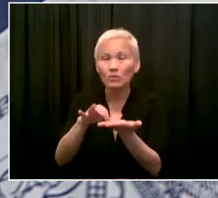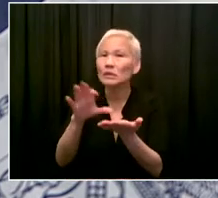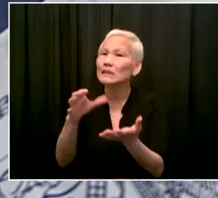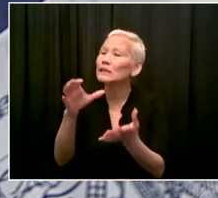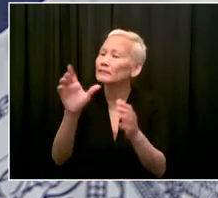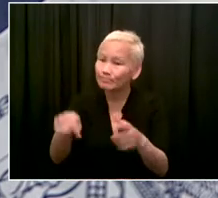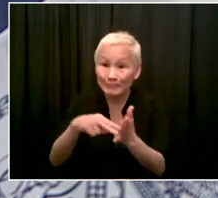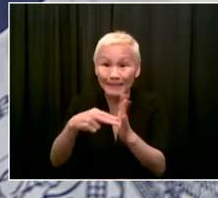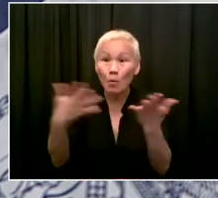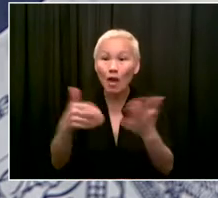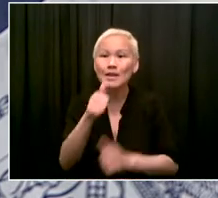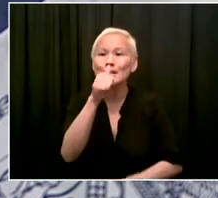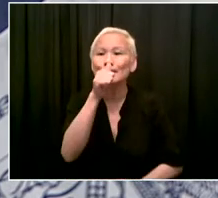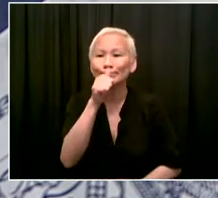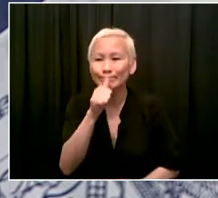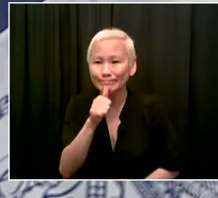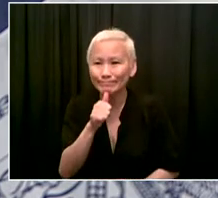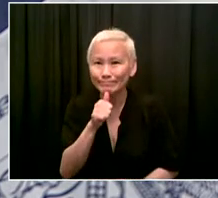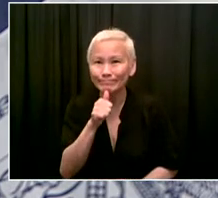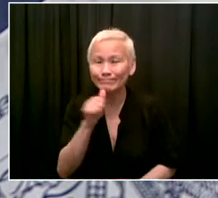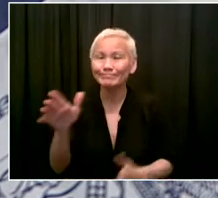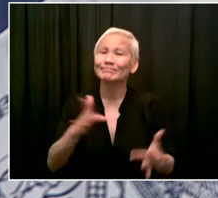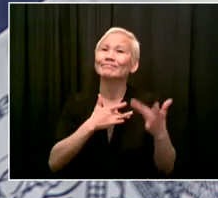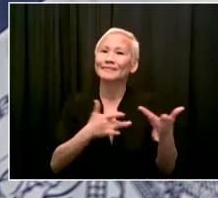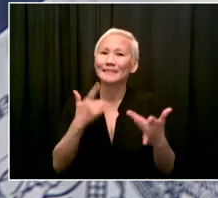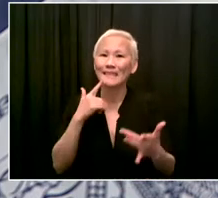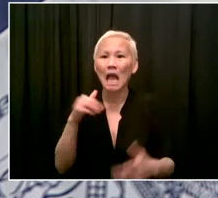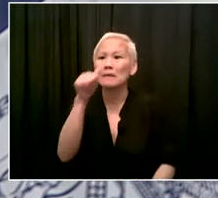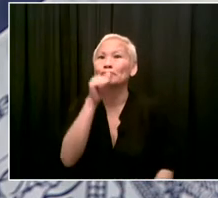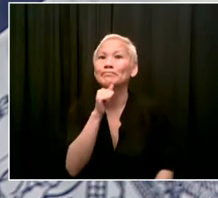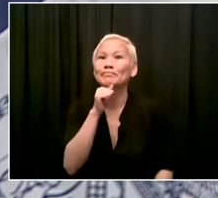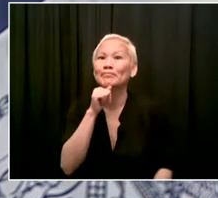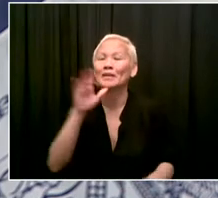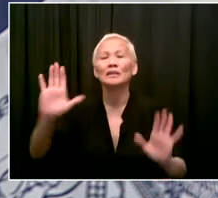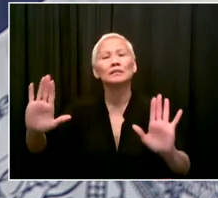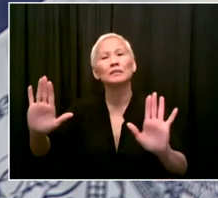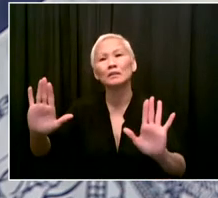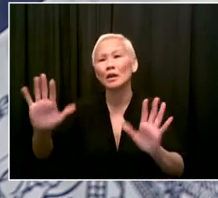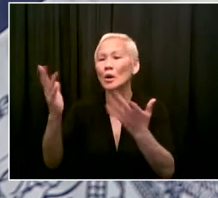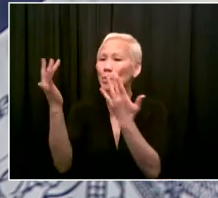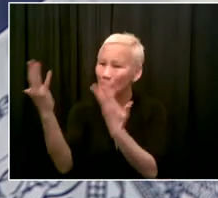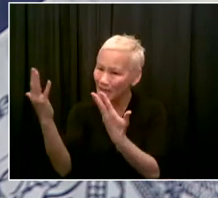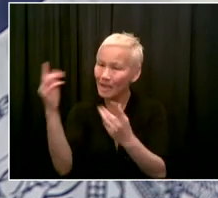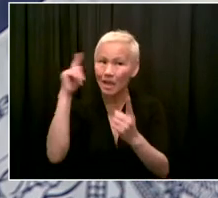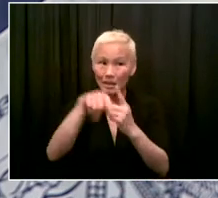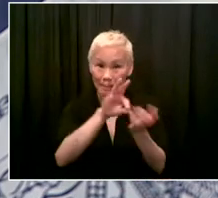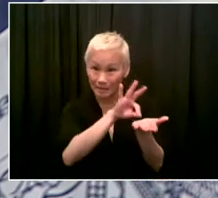But thank you to everyone who participated, keeping democracy strong no matter what's been thrown at